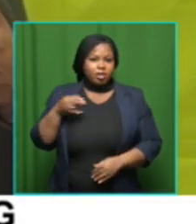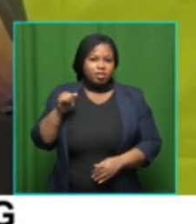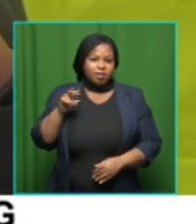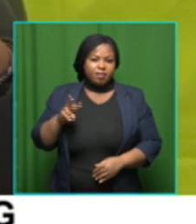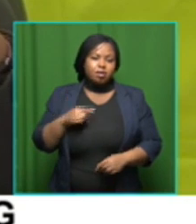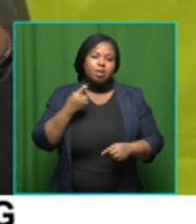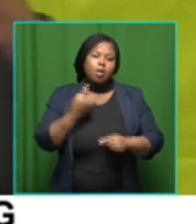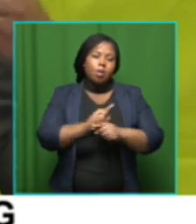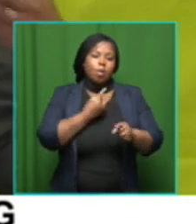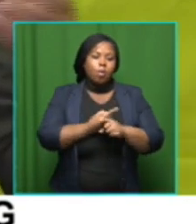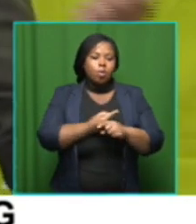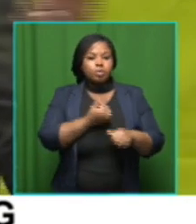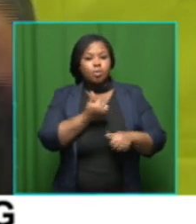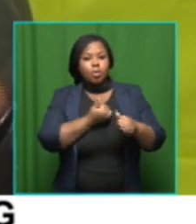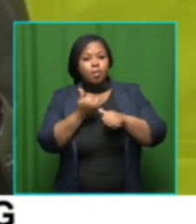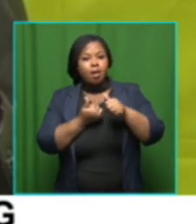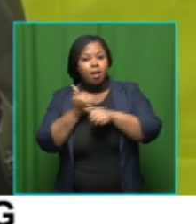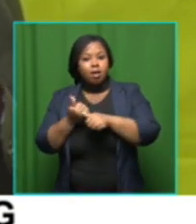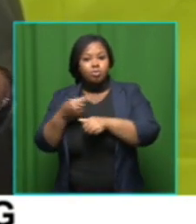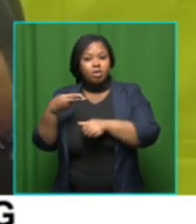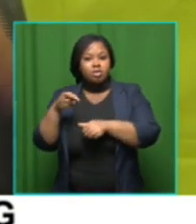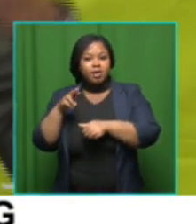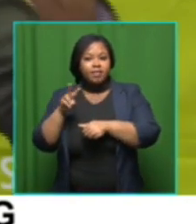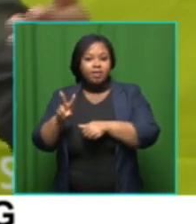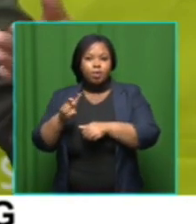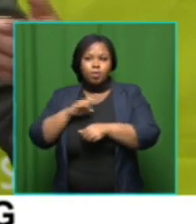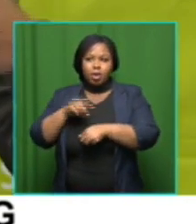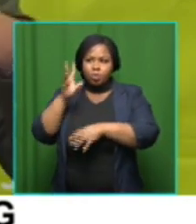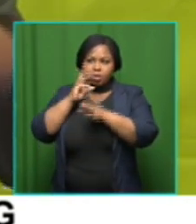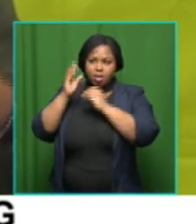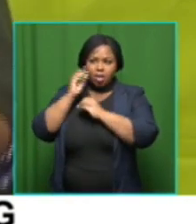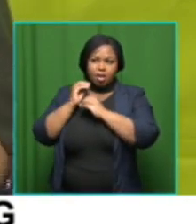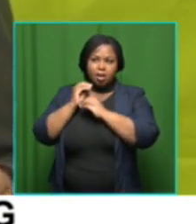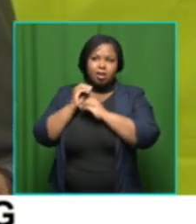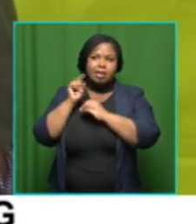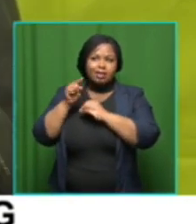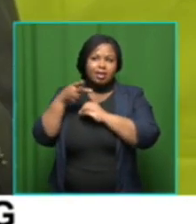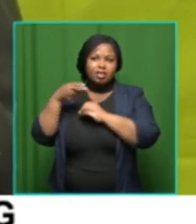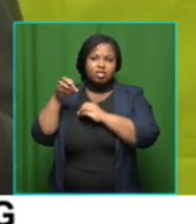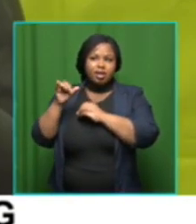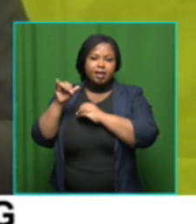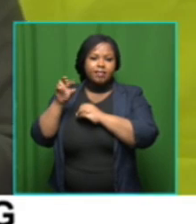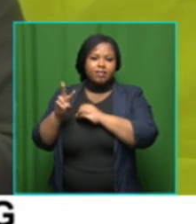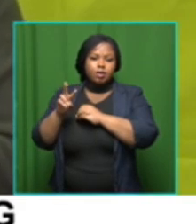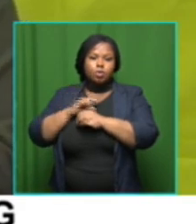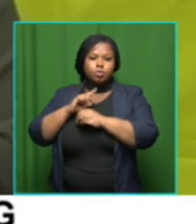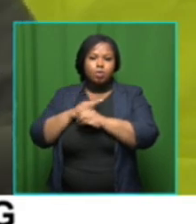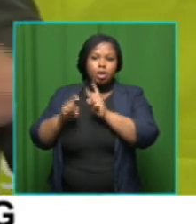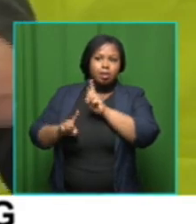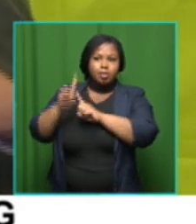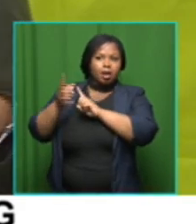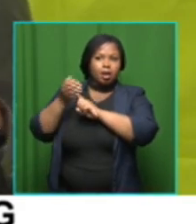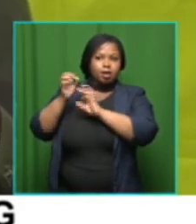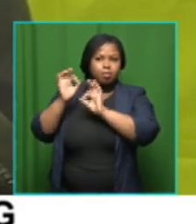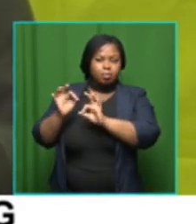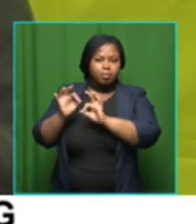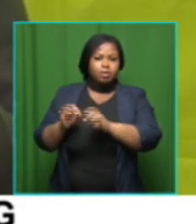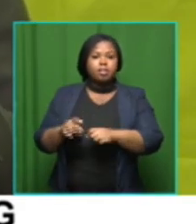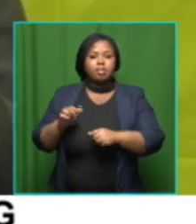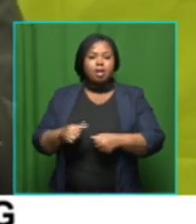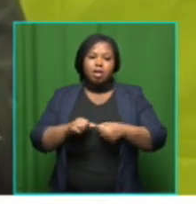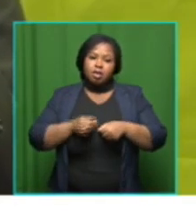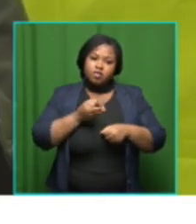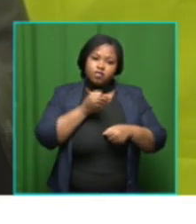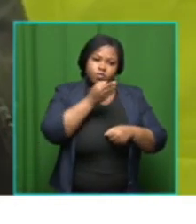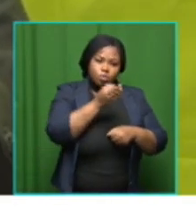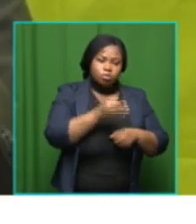refer to HIV because that's where we have to draw the lessons on the future fight, so that we don't start like as if it's the new thing that we are doing,